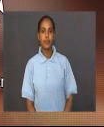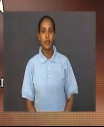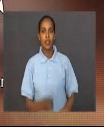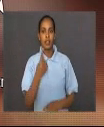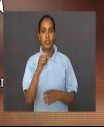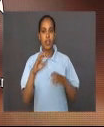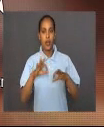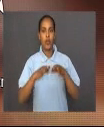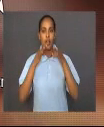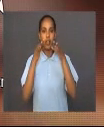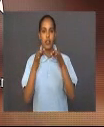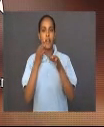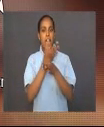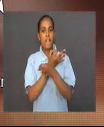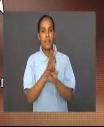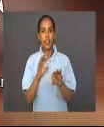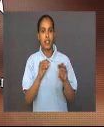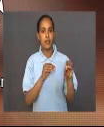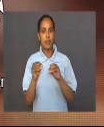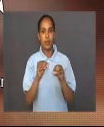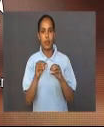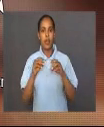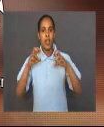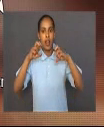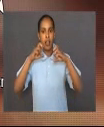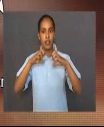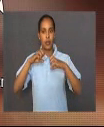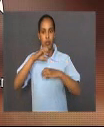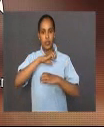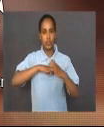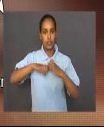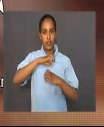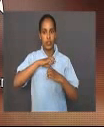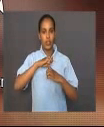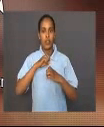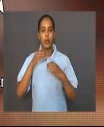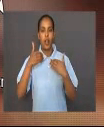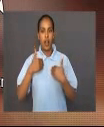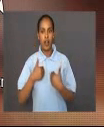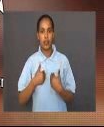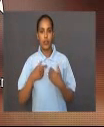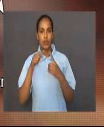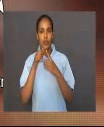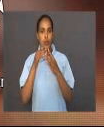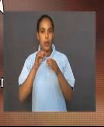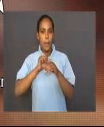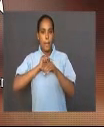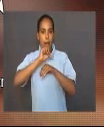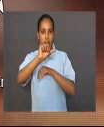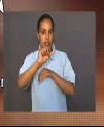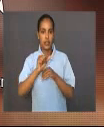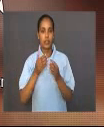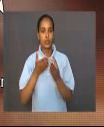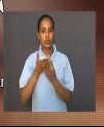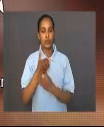the conductor's freely moving electrons will allow it to pass through.